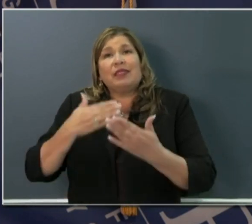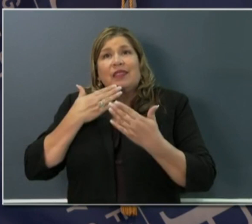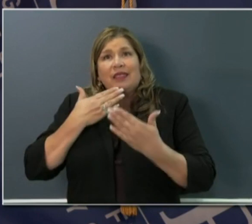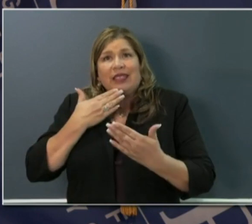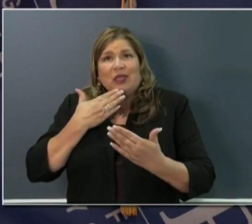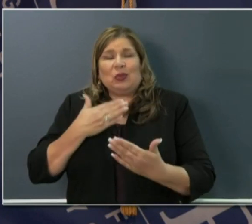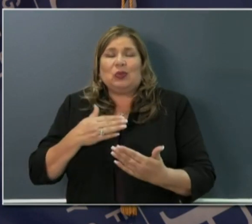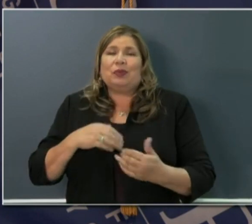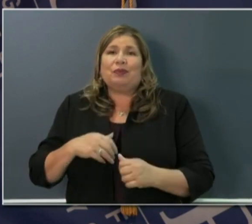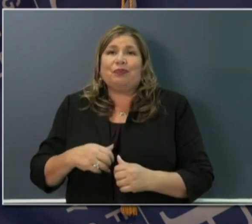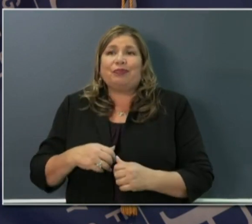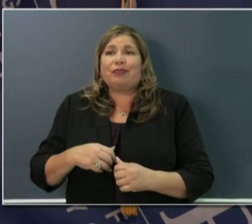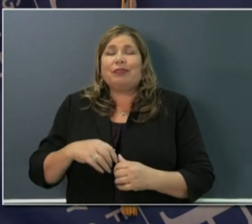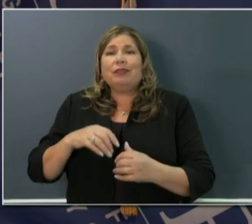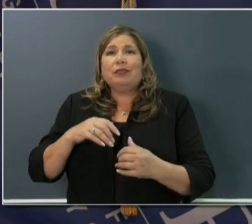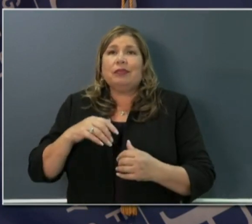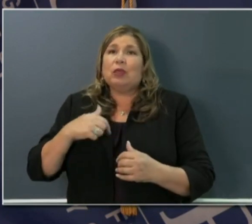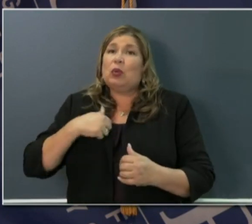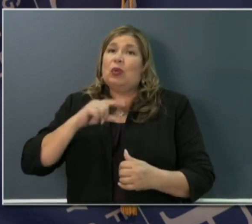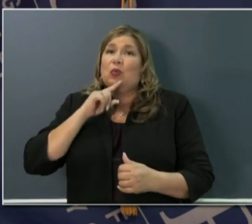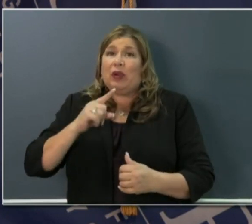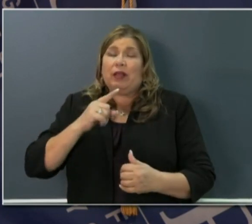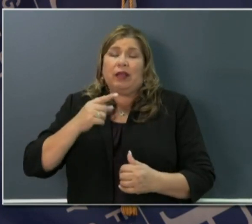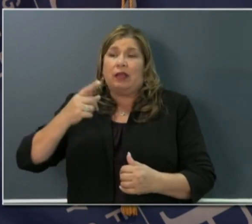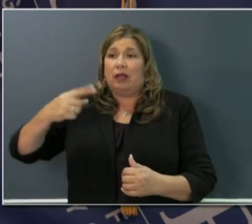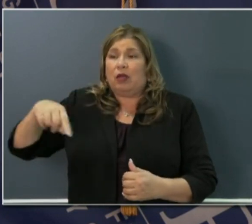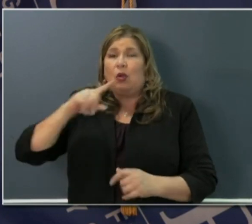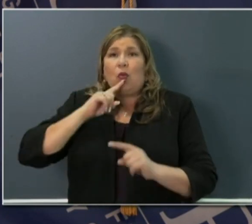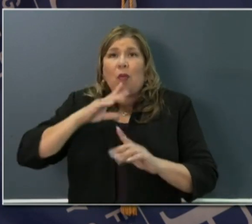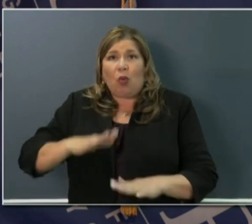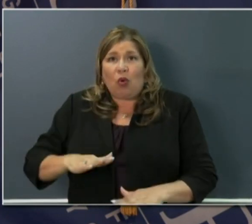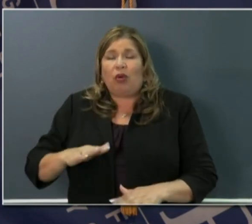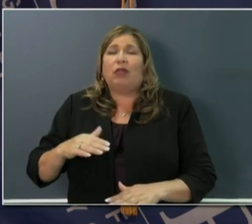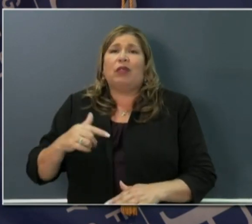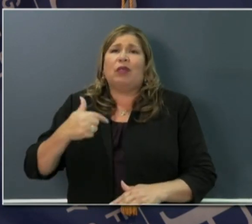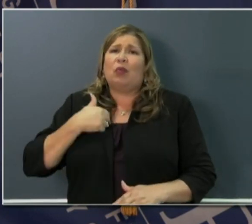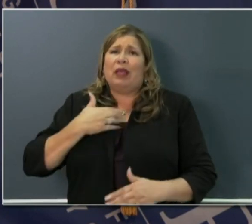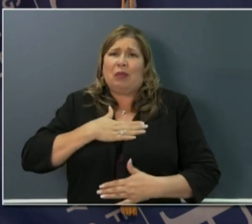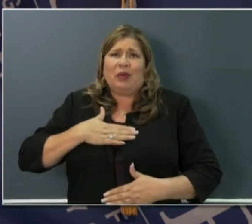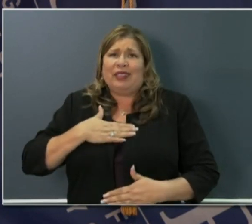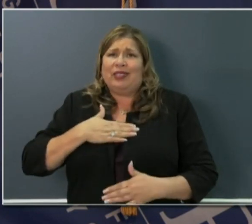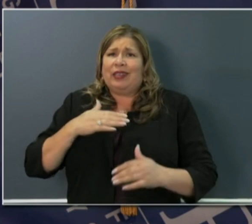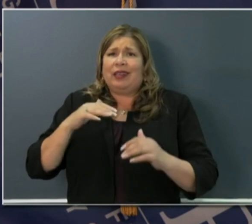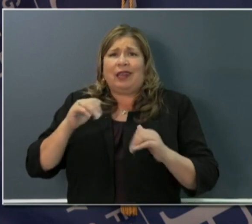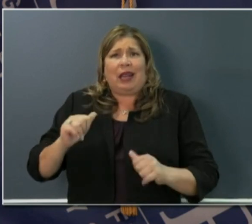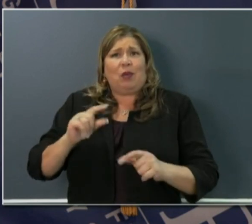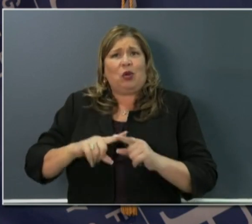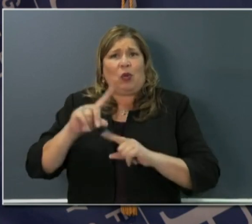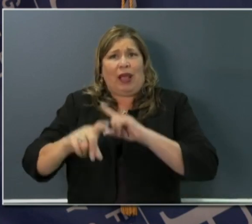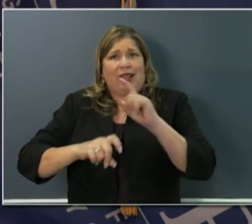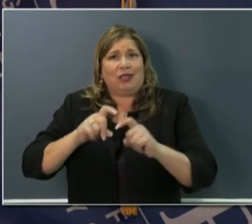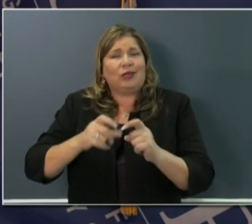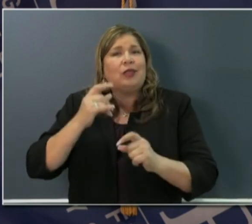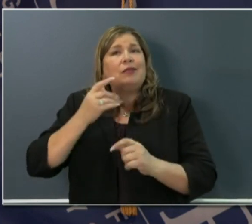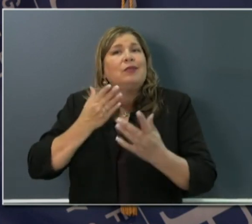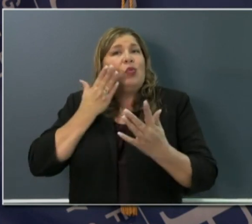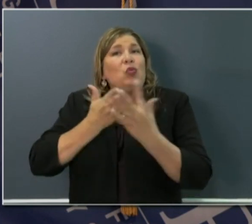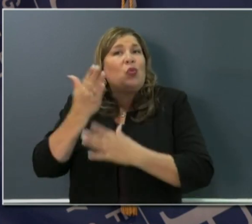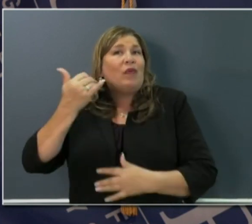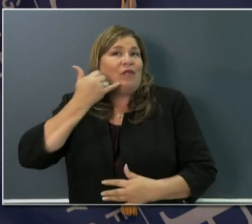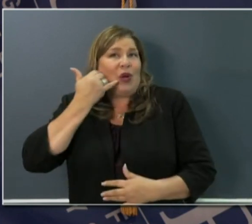colleagues, we really appreciate the opportunity to ask questions whenever you have one of these briefings, since we can't be in the same room, so thanks for making that possible.